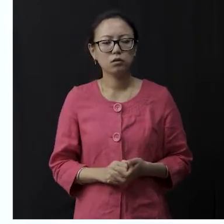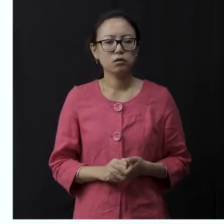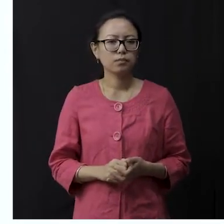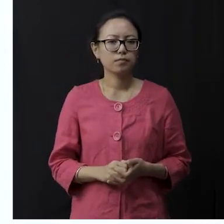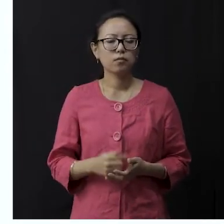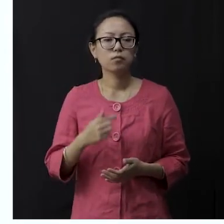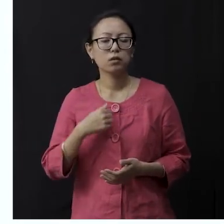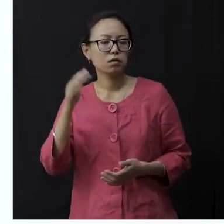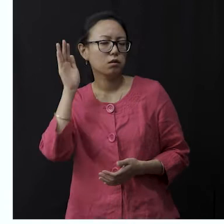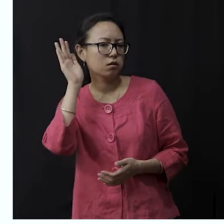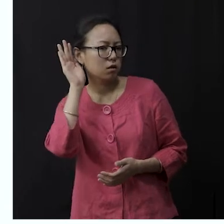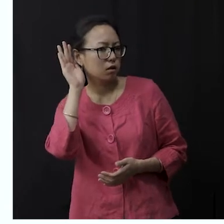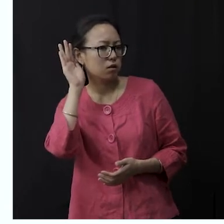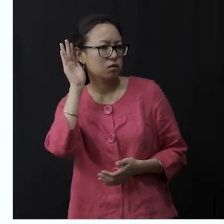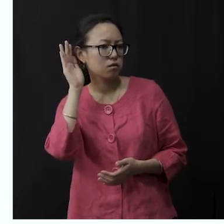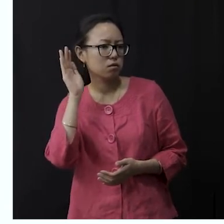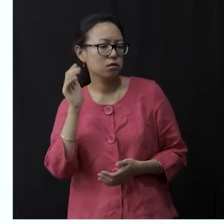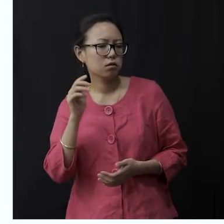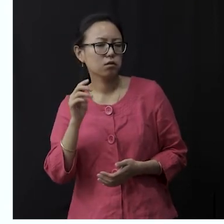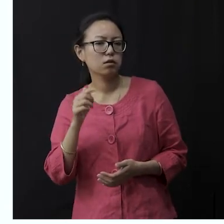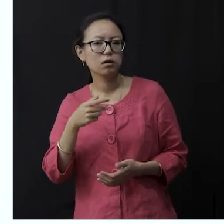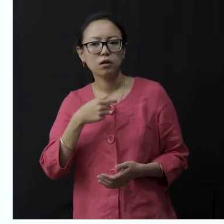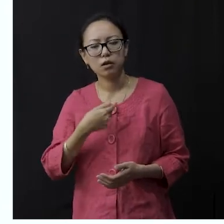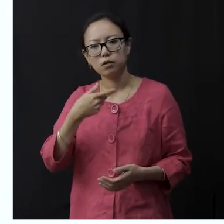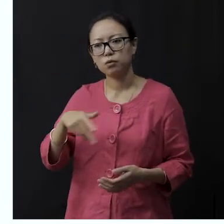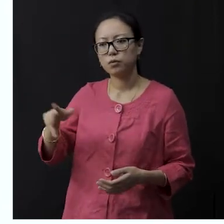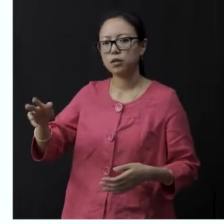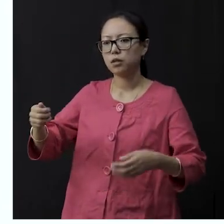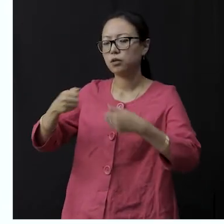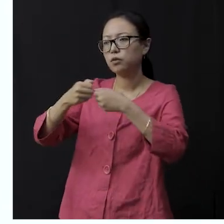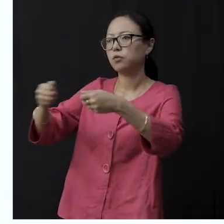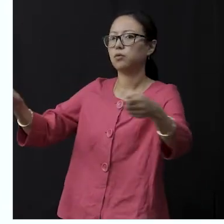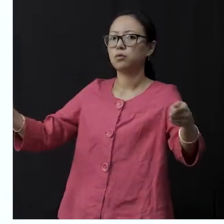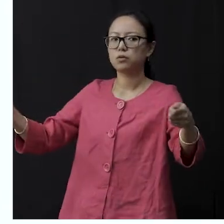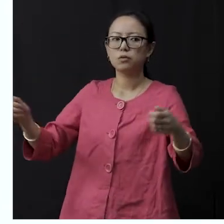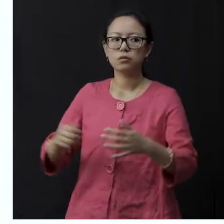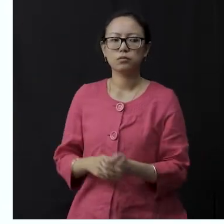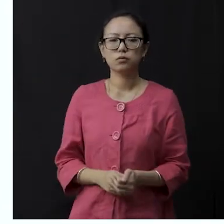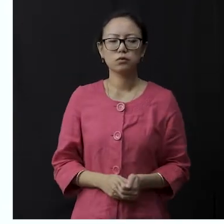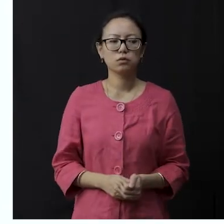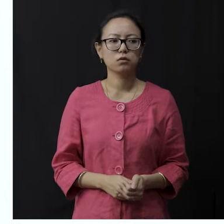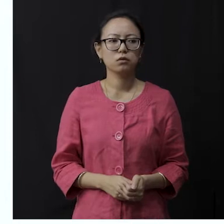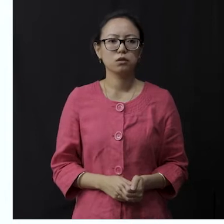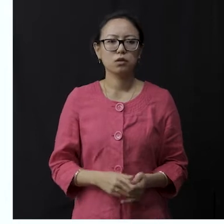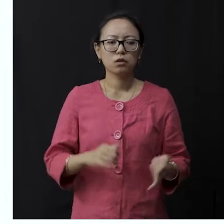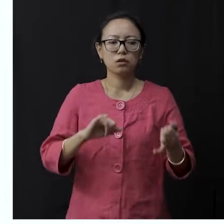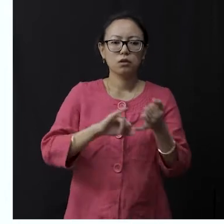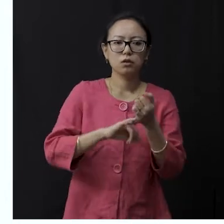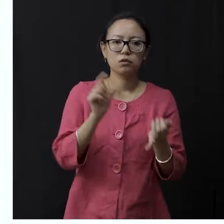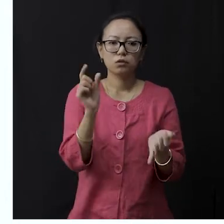was very sure. See, he said, I'm sure. He said sure 3 times, right? That means he